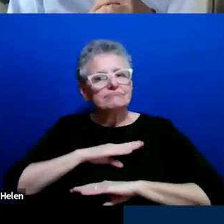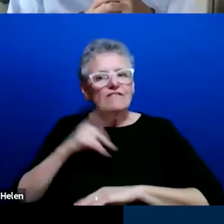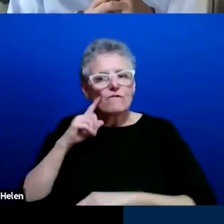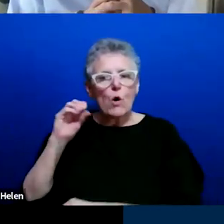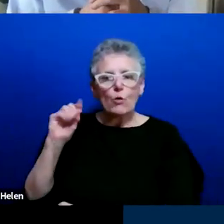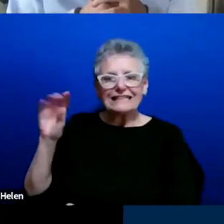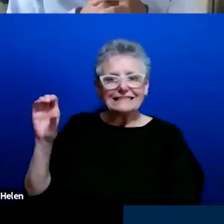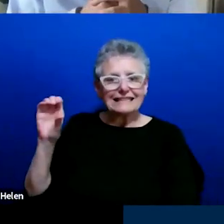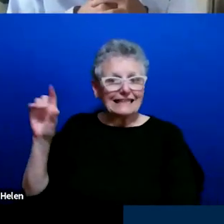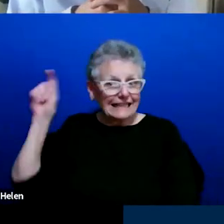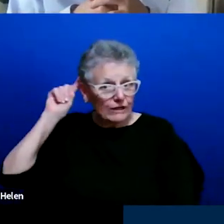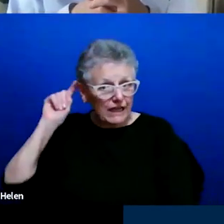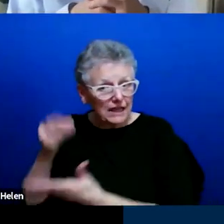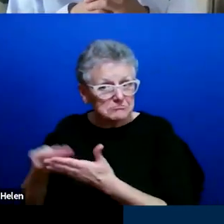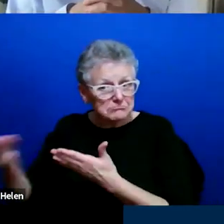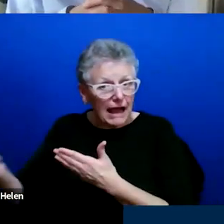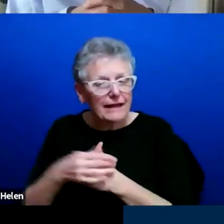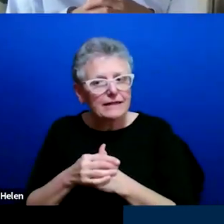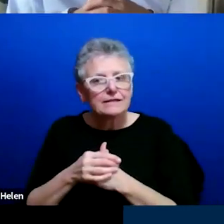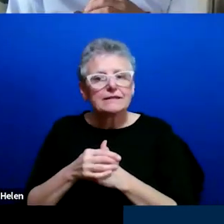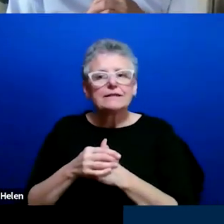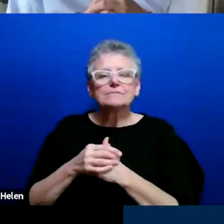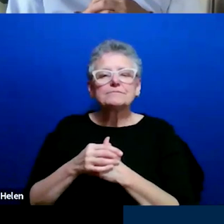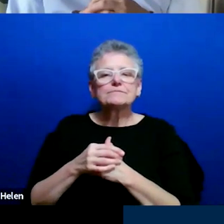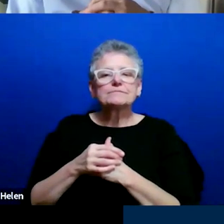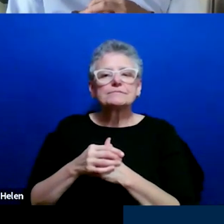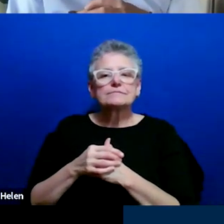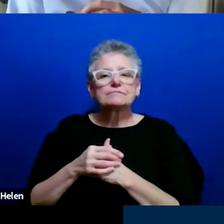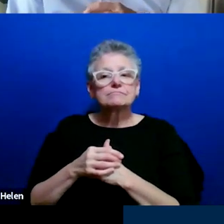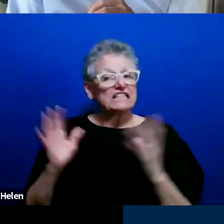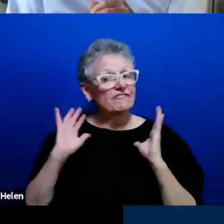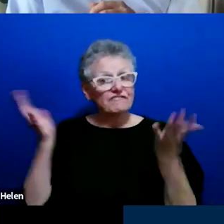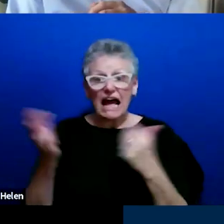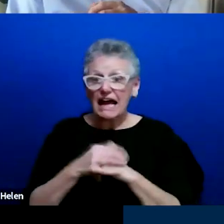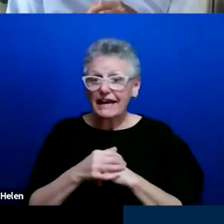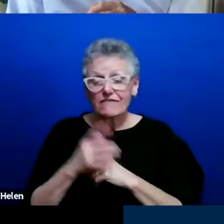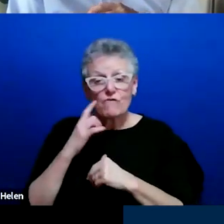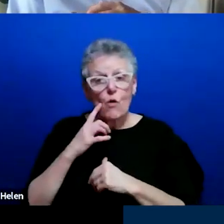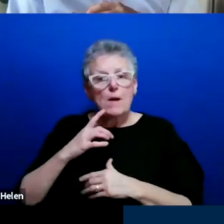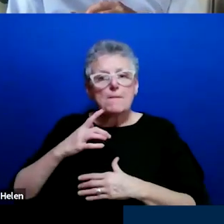hearing aid. So those are totally fine, I think.